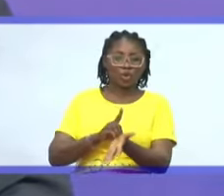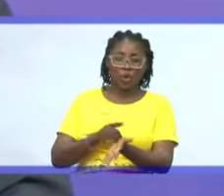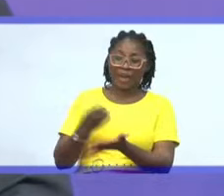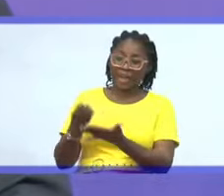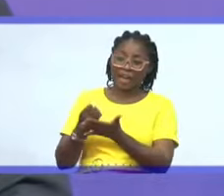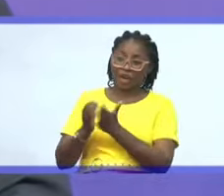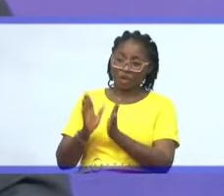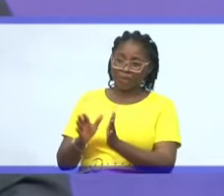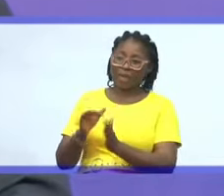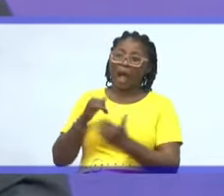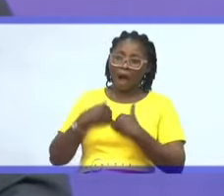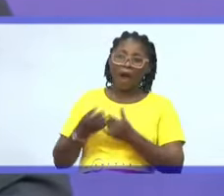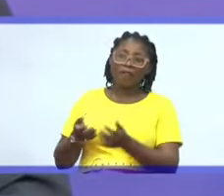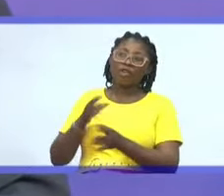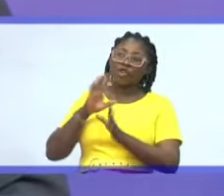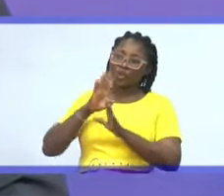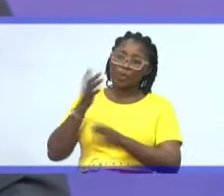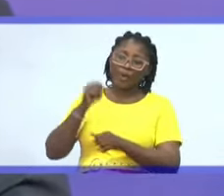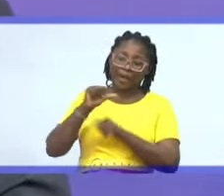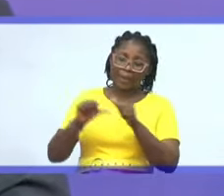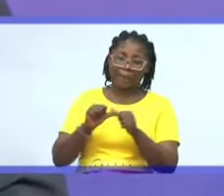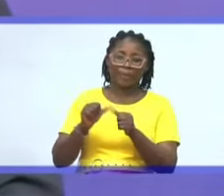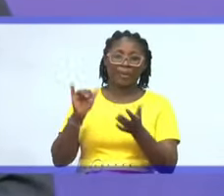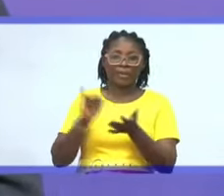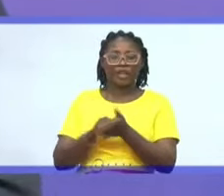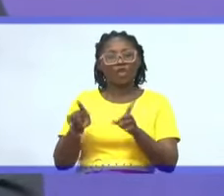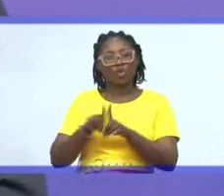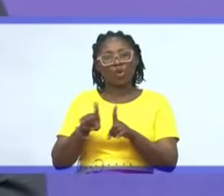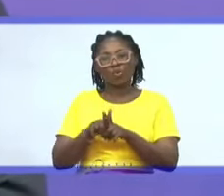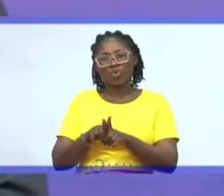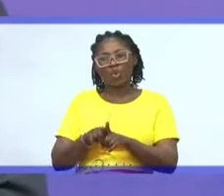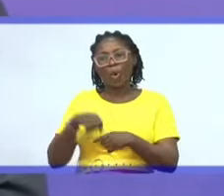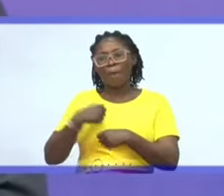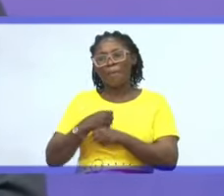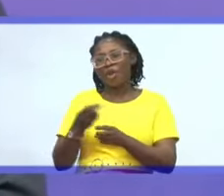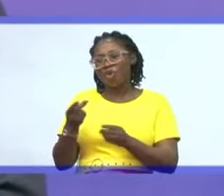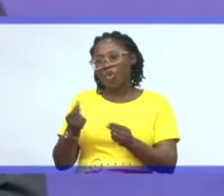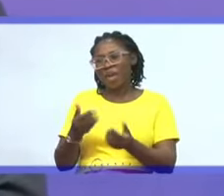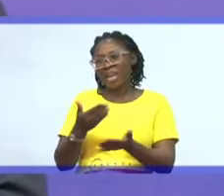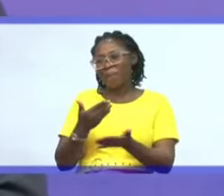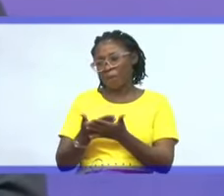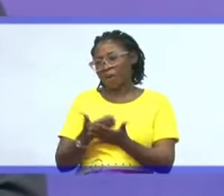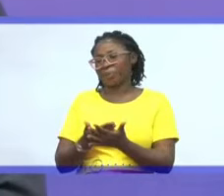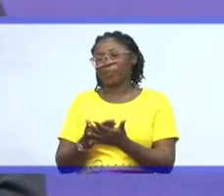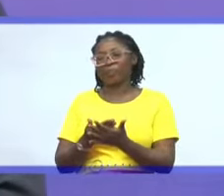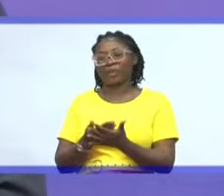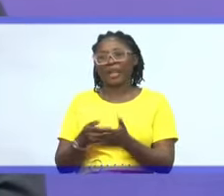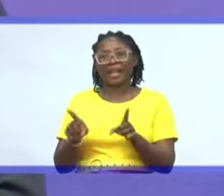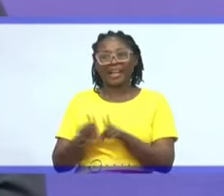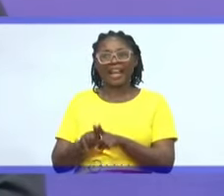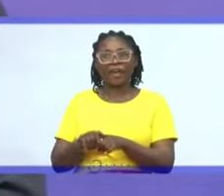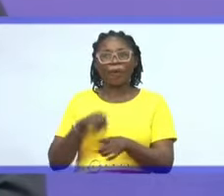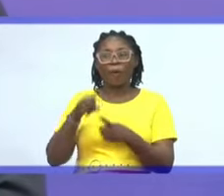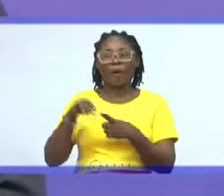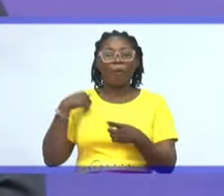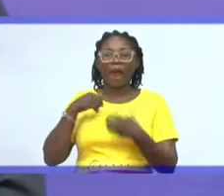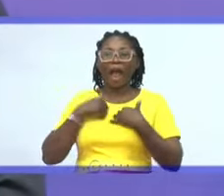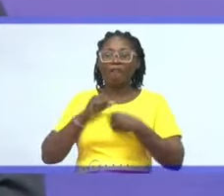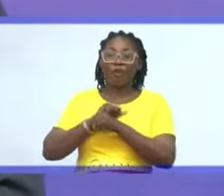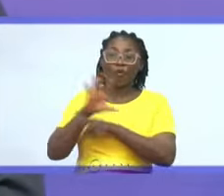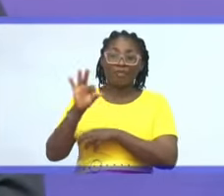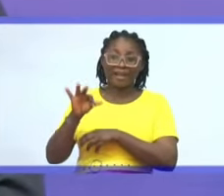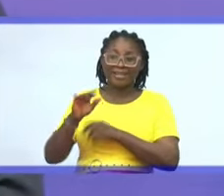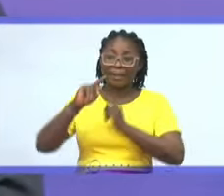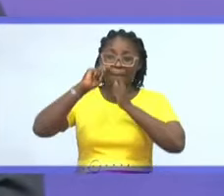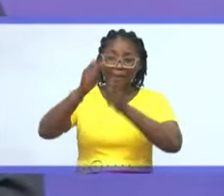economist spoke about. That also informed quick cash, like when there was COVID palliatives,